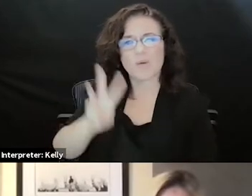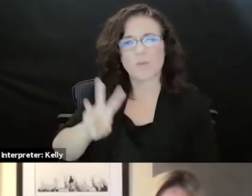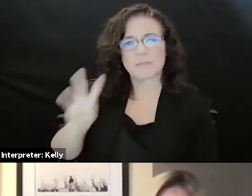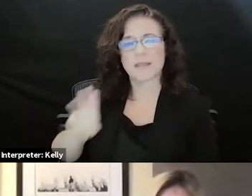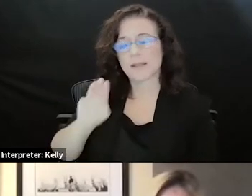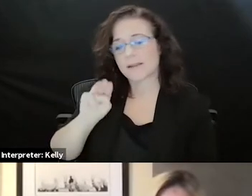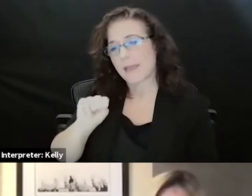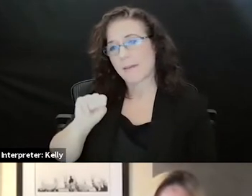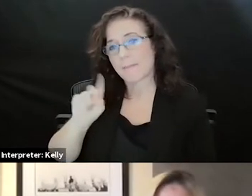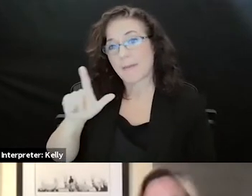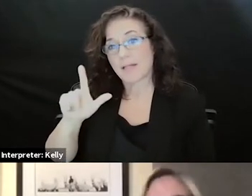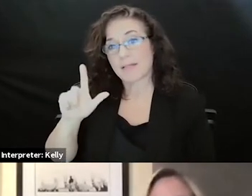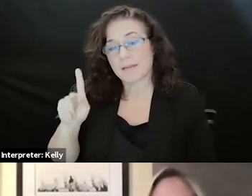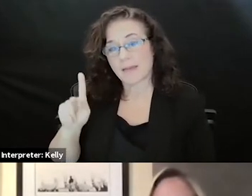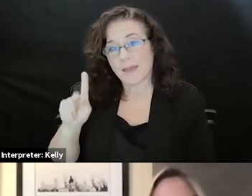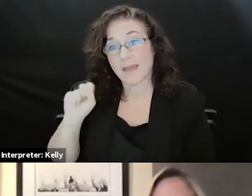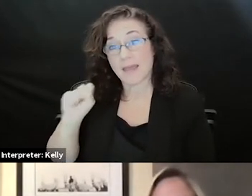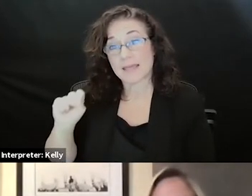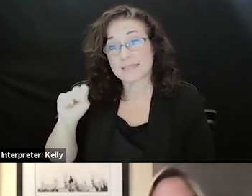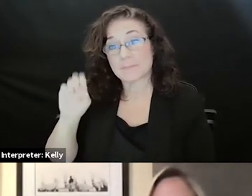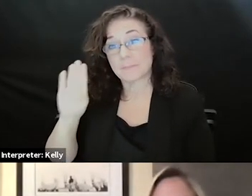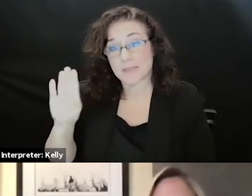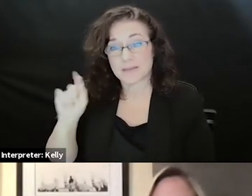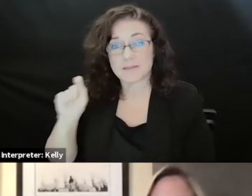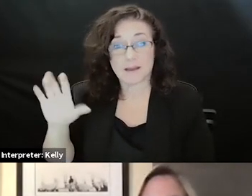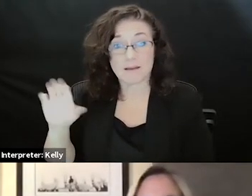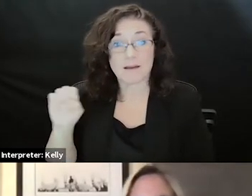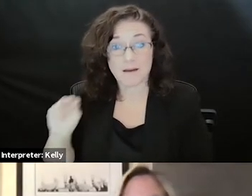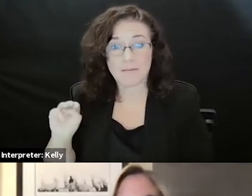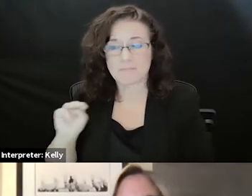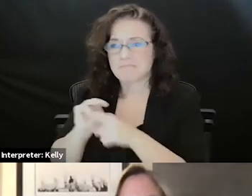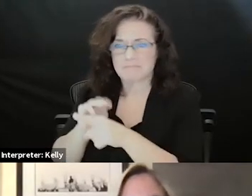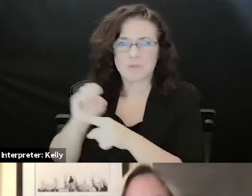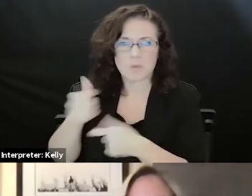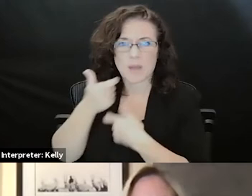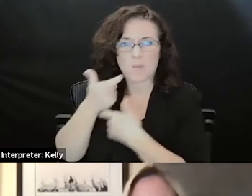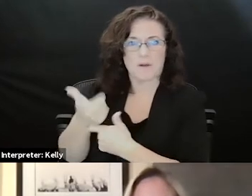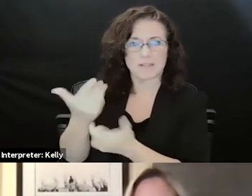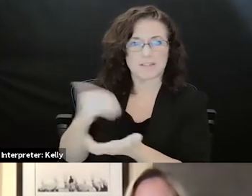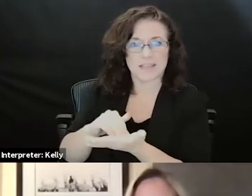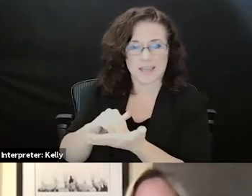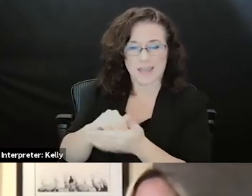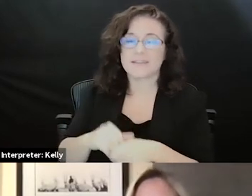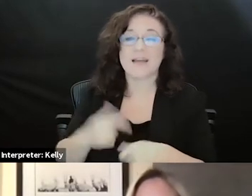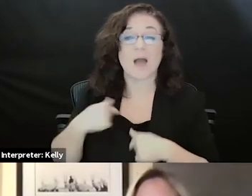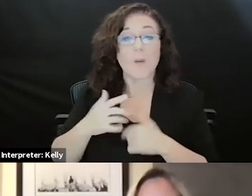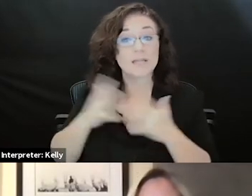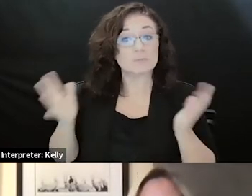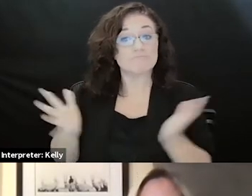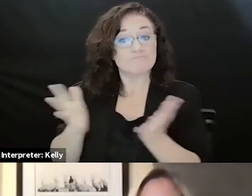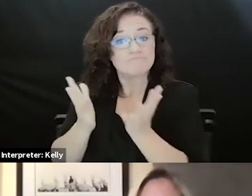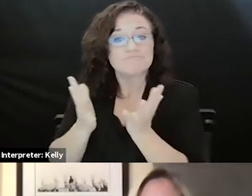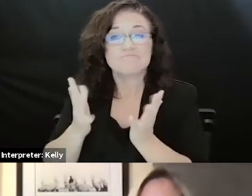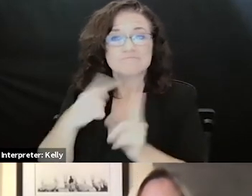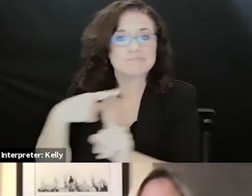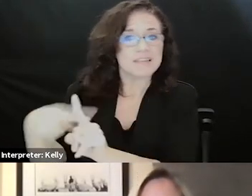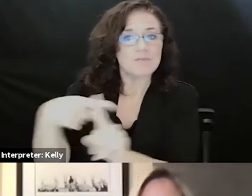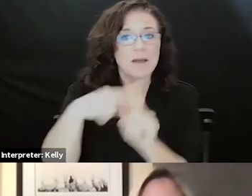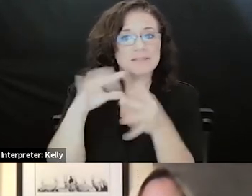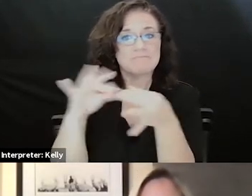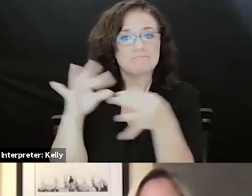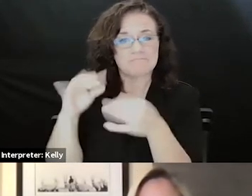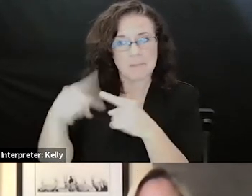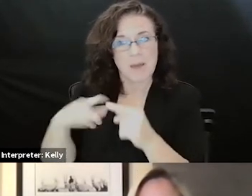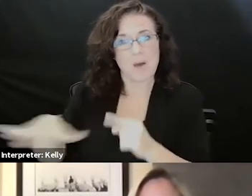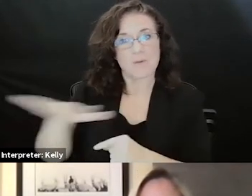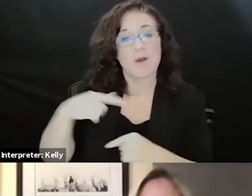mlksb.com and you'll be able to we see that again so i just wanted to lift up our our young essay heirs if you will in our ports here in santa